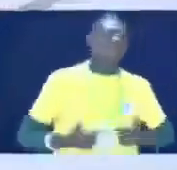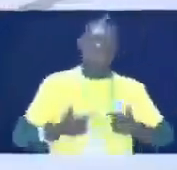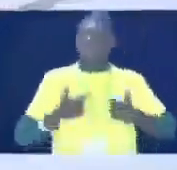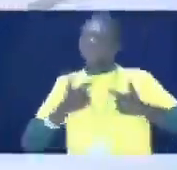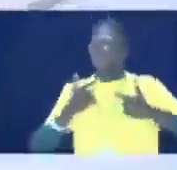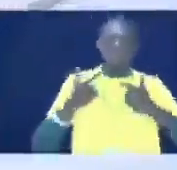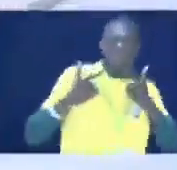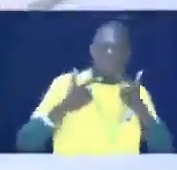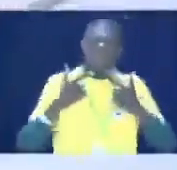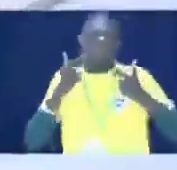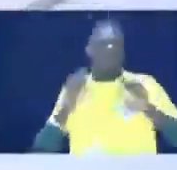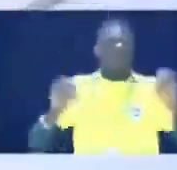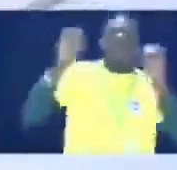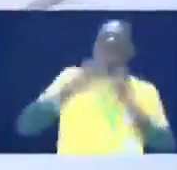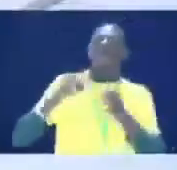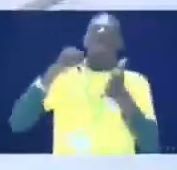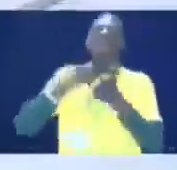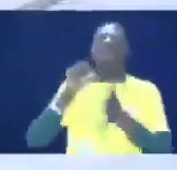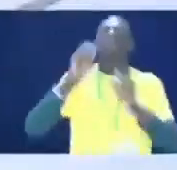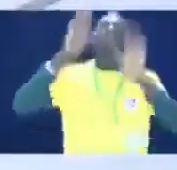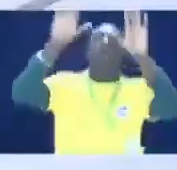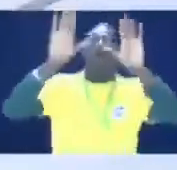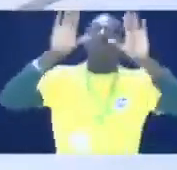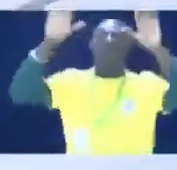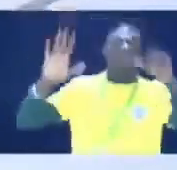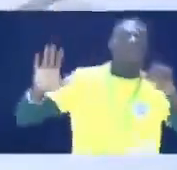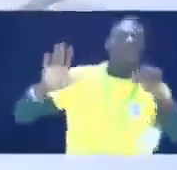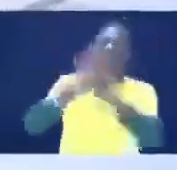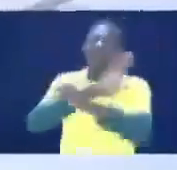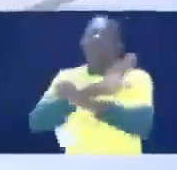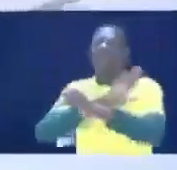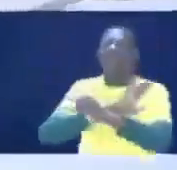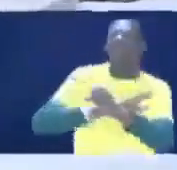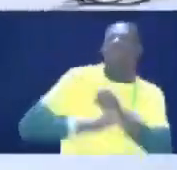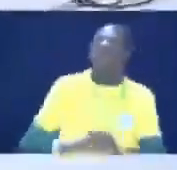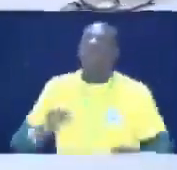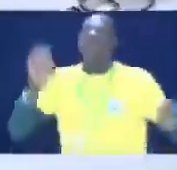anande anande anande ele ele yo.